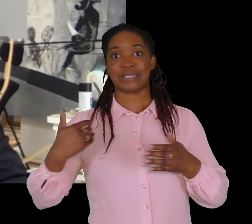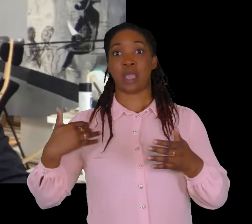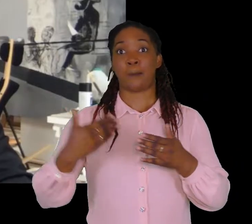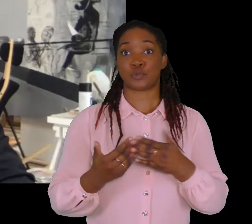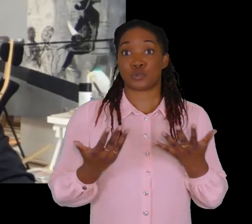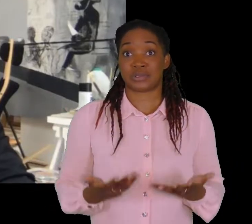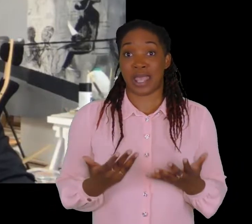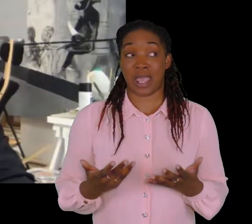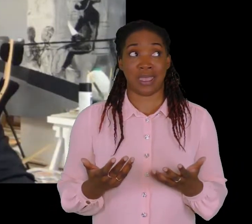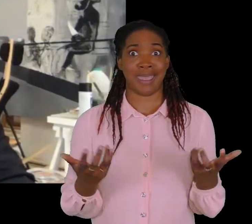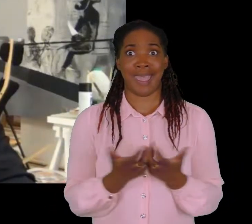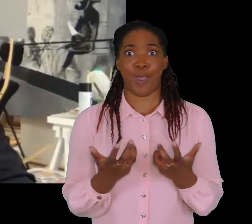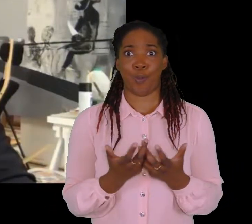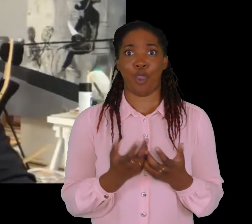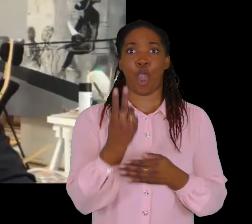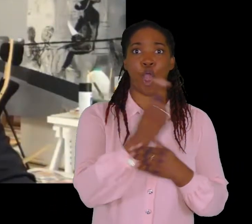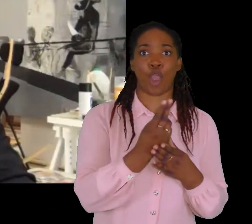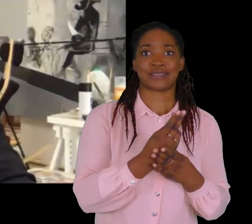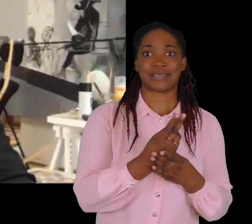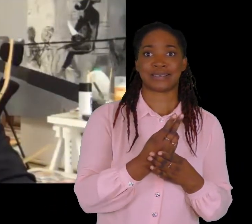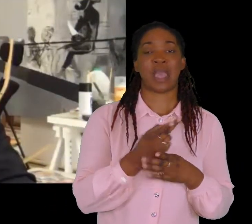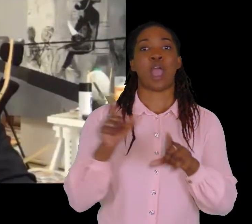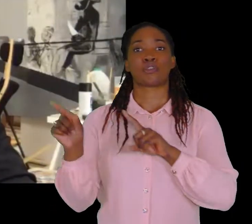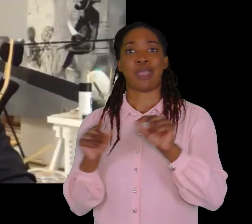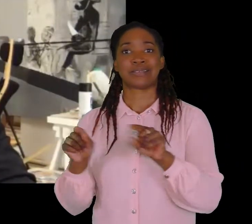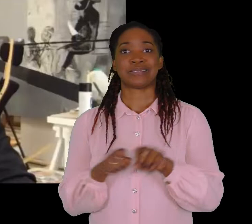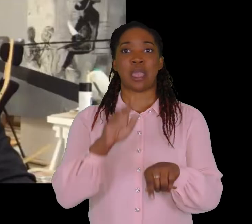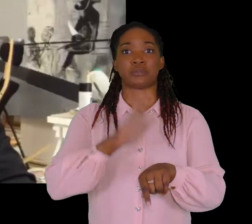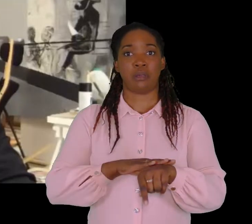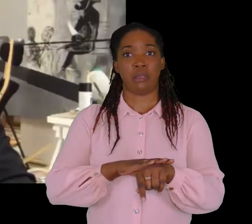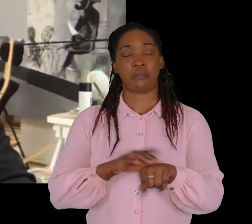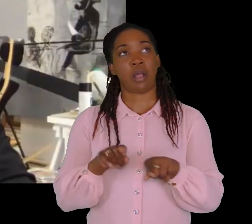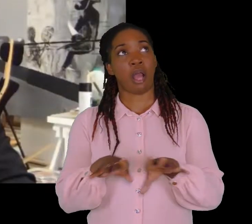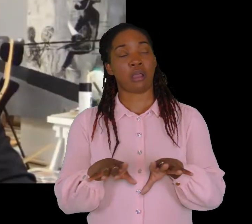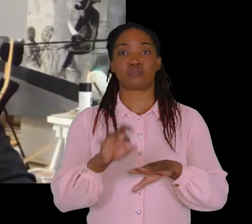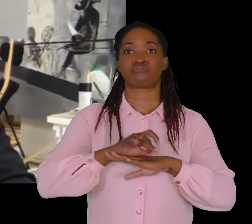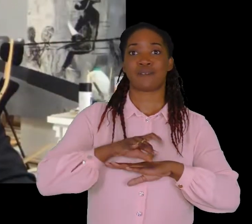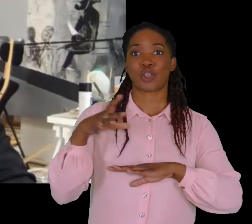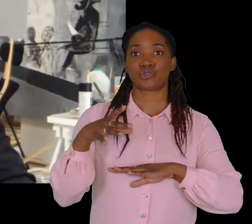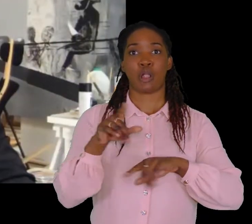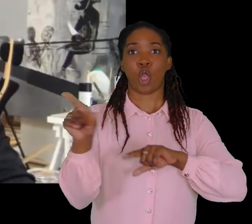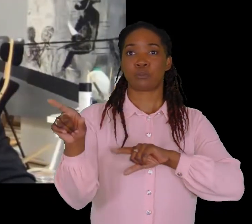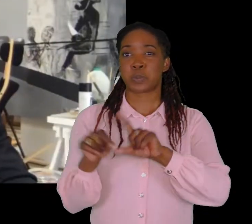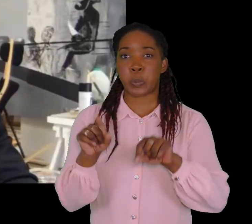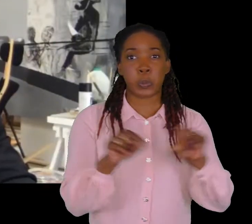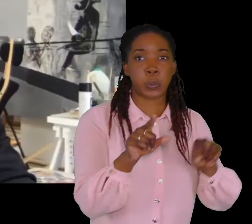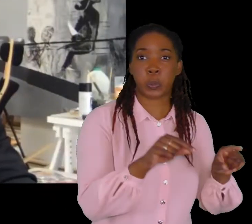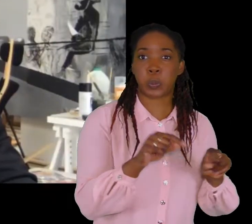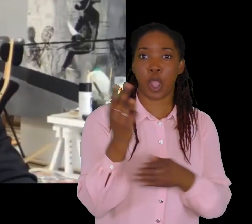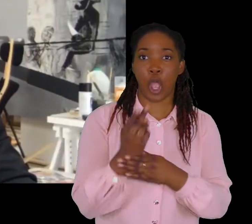to today were driven by artists who worked as curators. The sort of professional